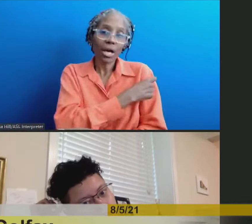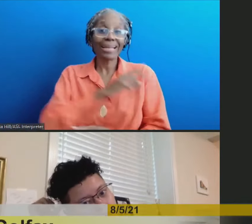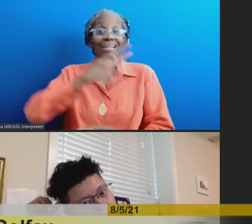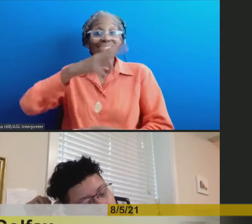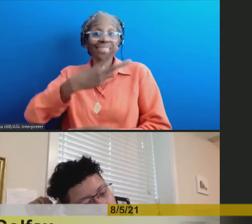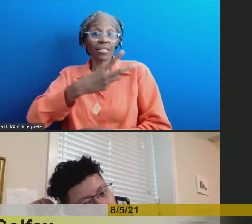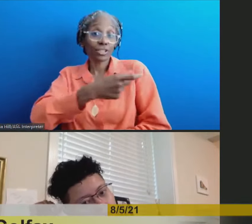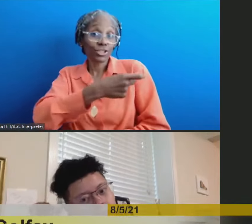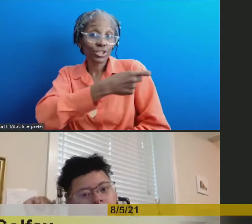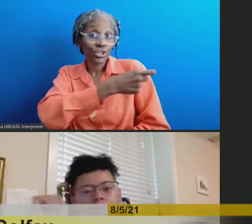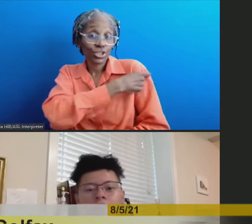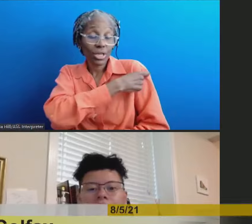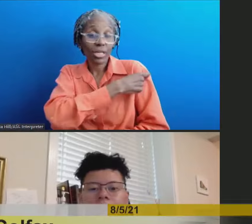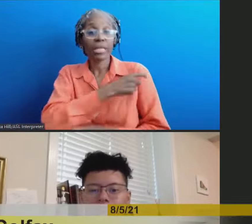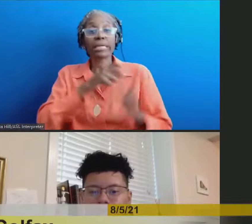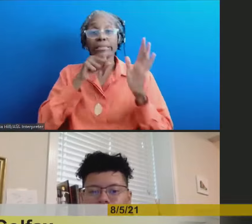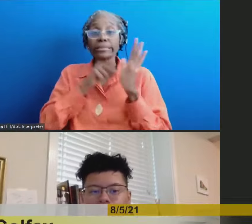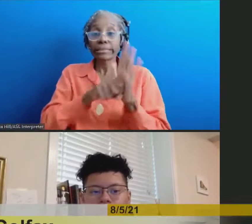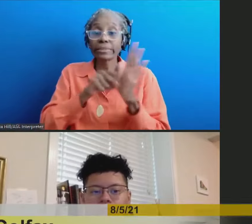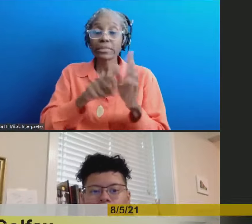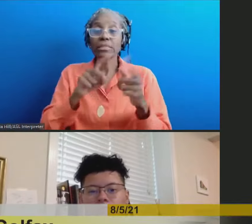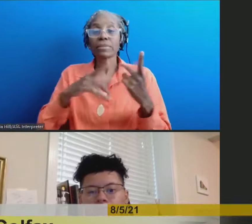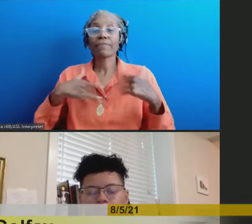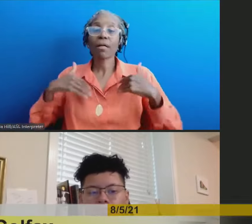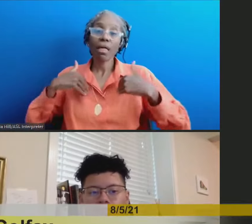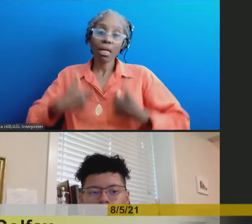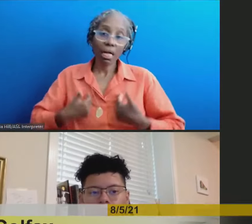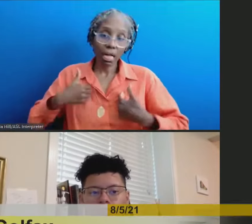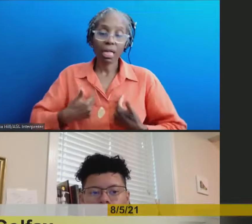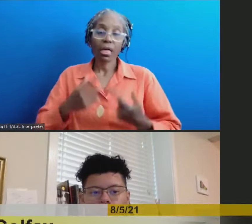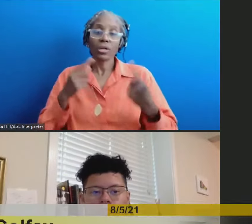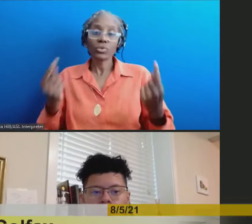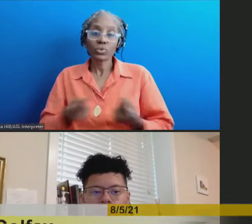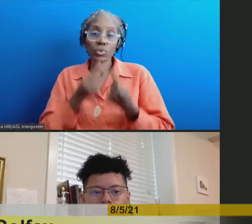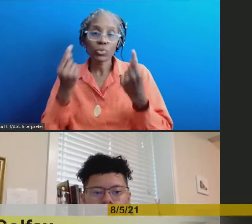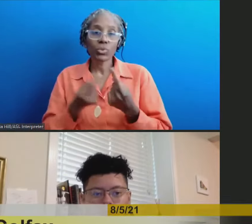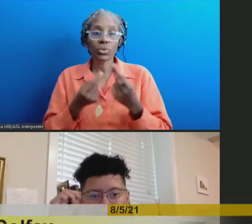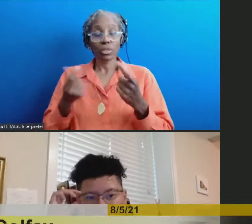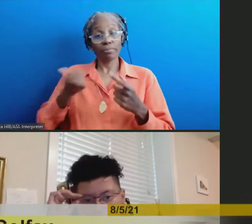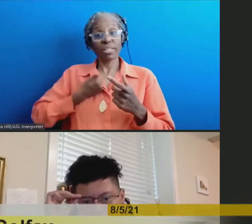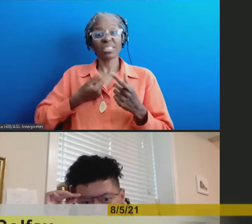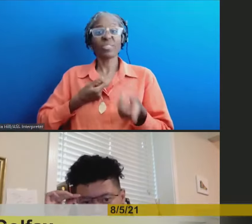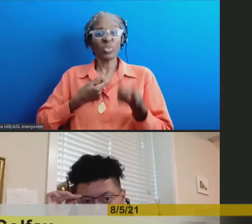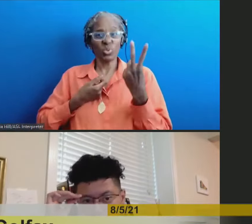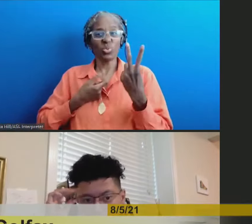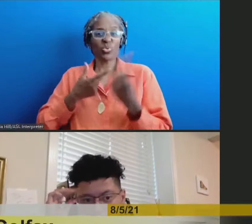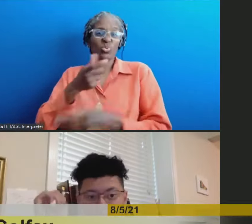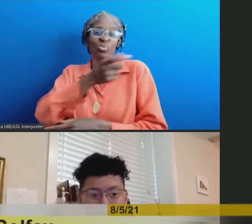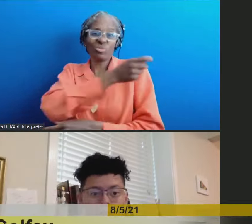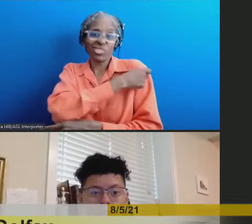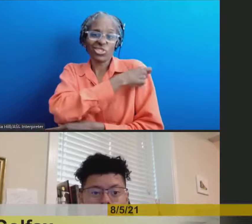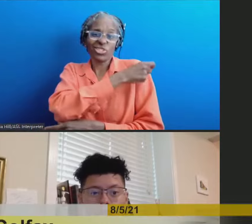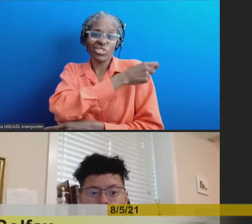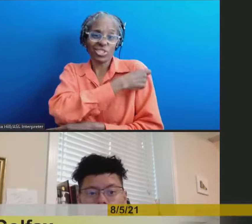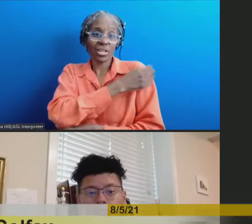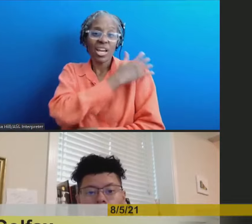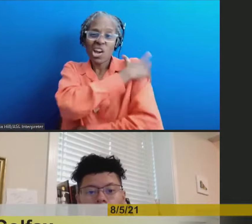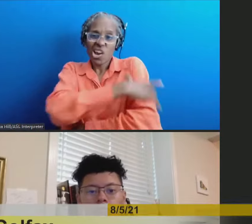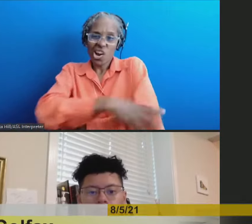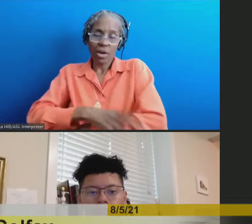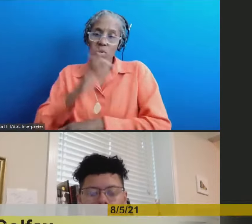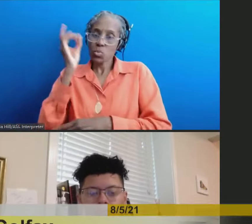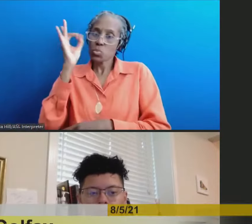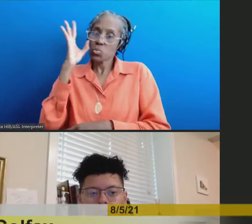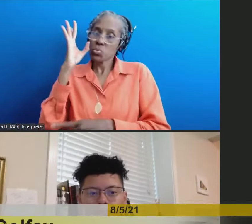shot, I have symptoms, I feel fatigued, I feel sore. I mean, I got the 2 shots, my arm hurt pretty badly after the first